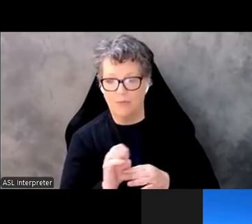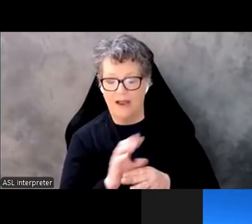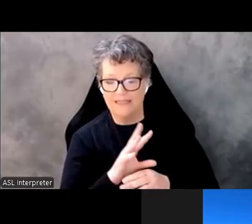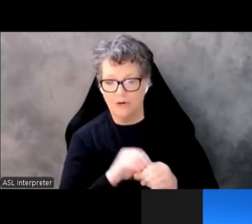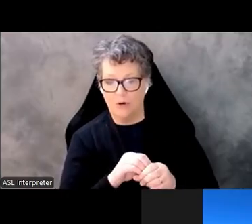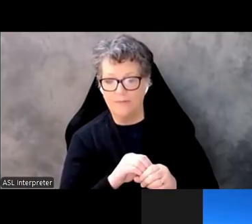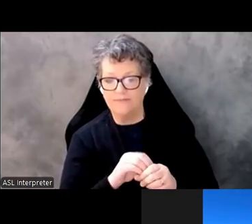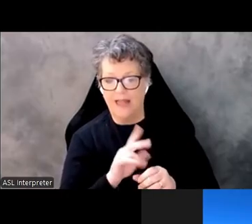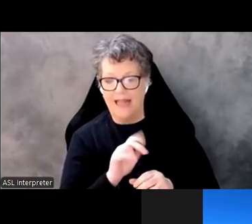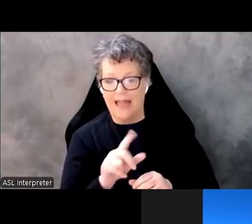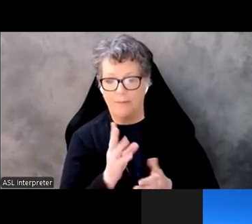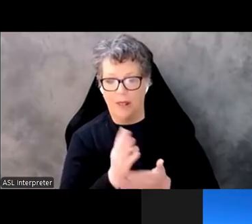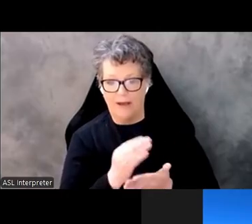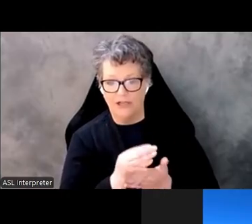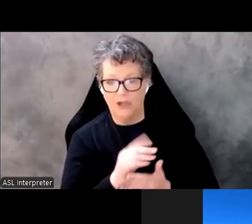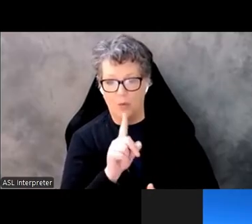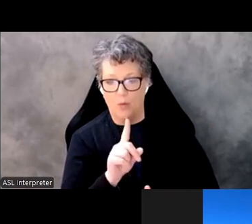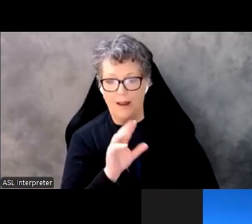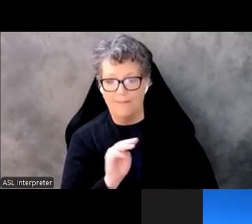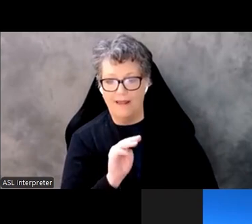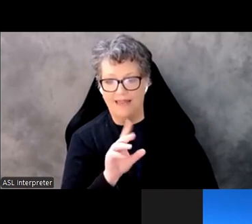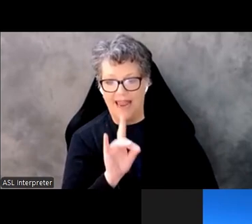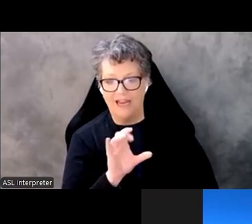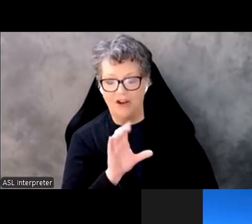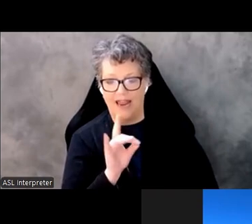capital budget,